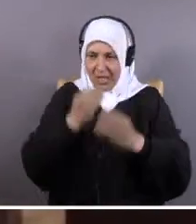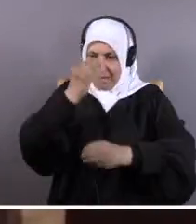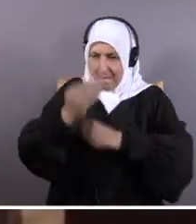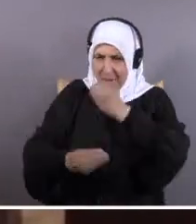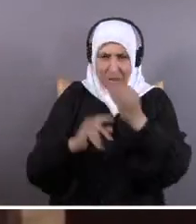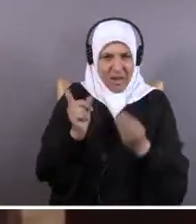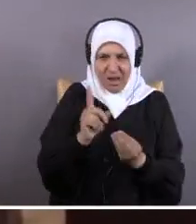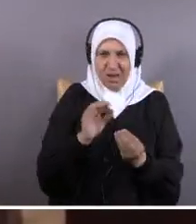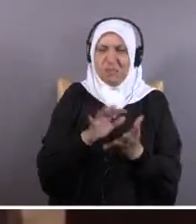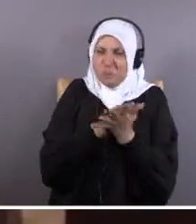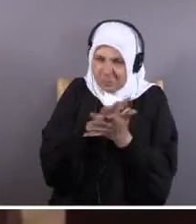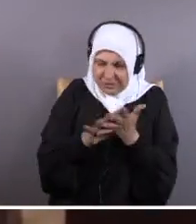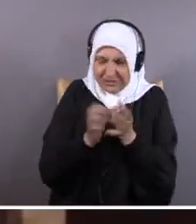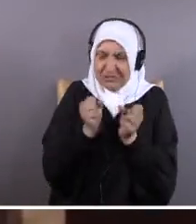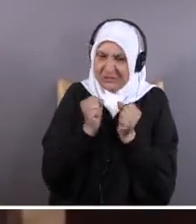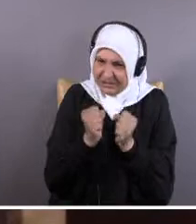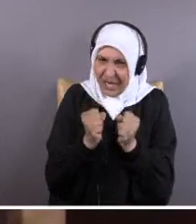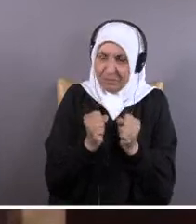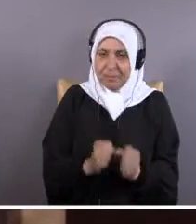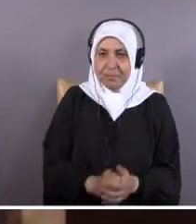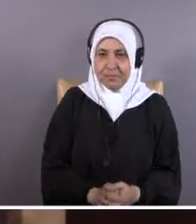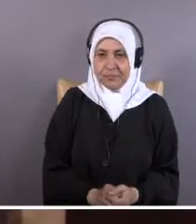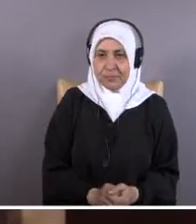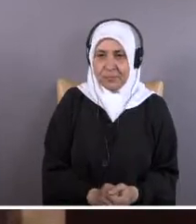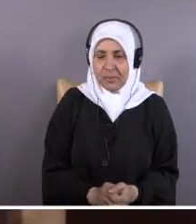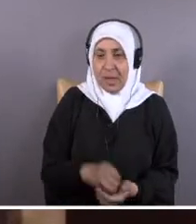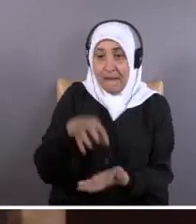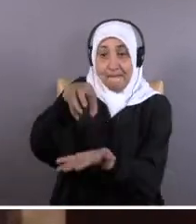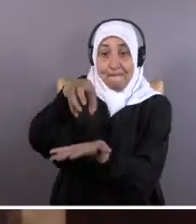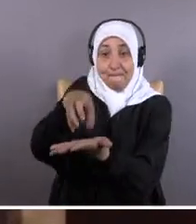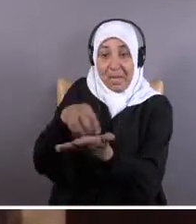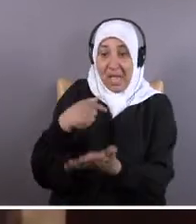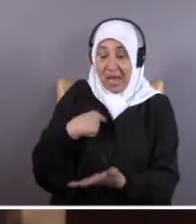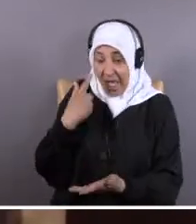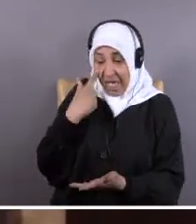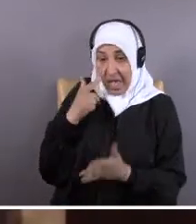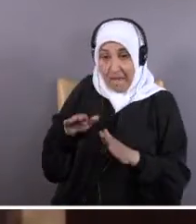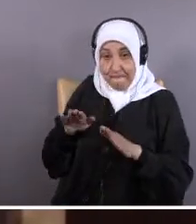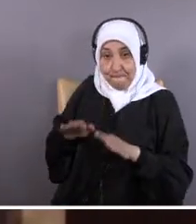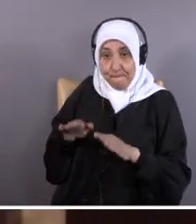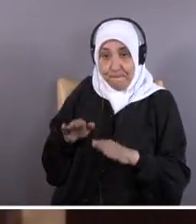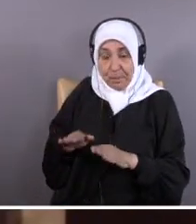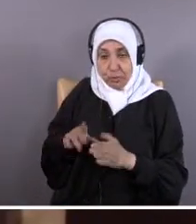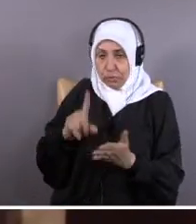are, where I live, we are in a huge problem.